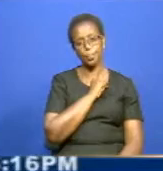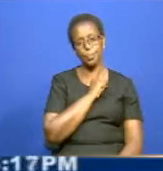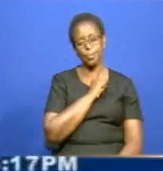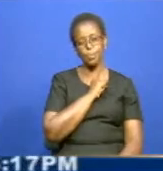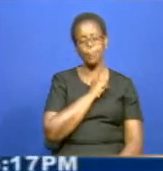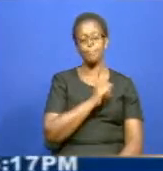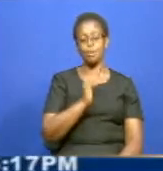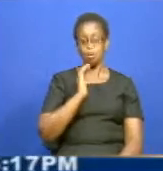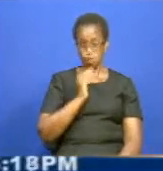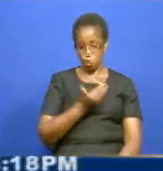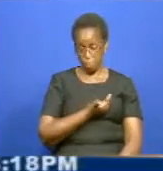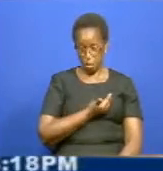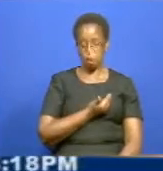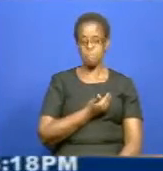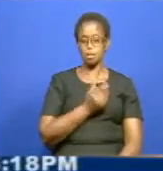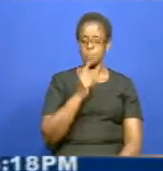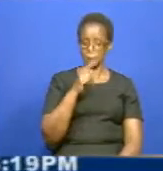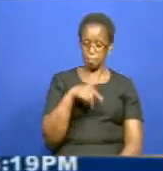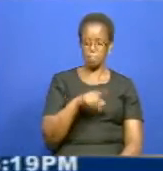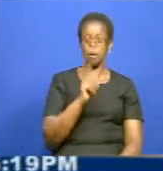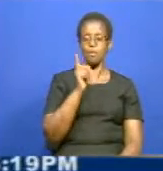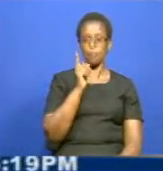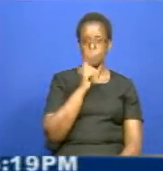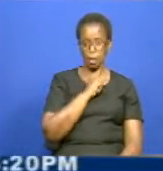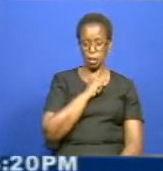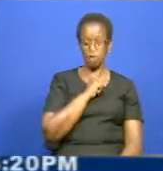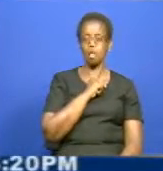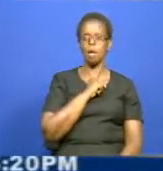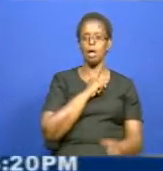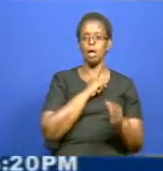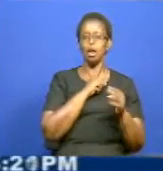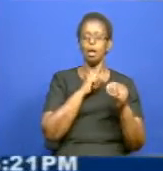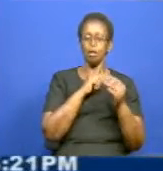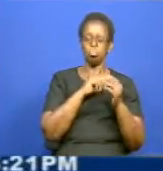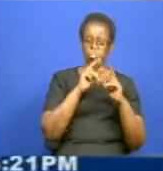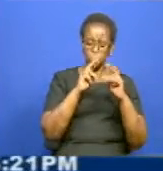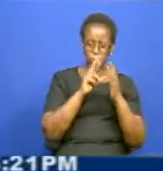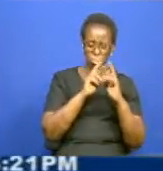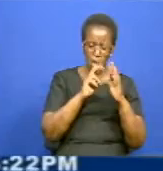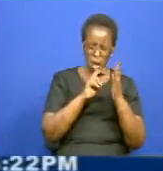the committee observed that the development of basic education curriculum